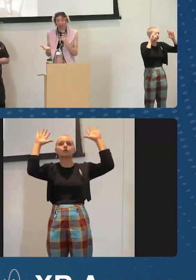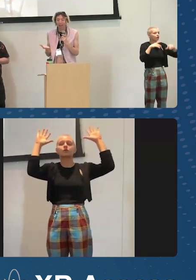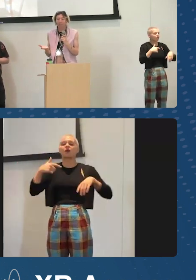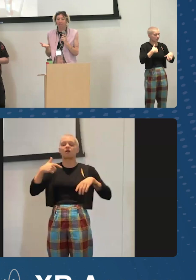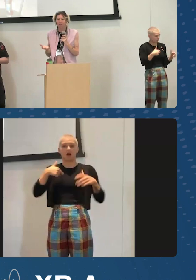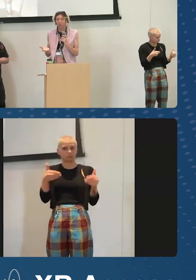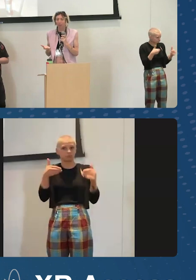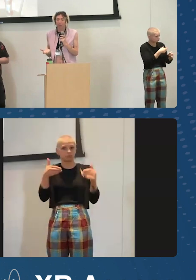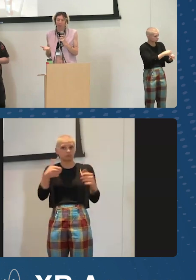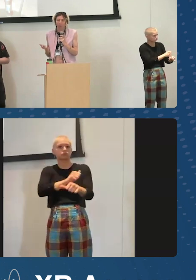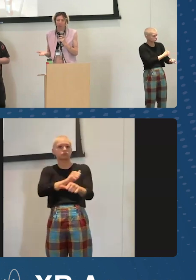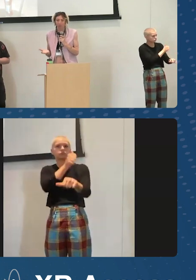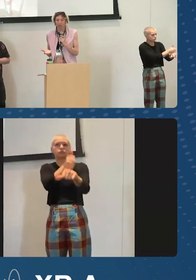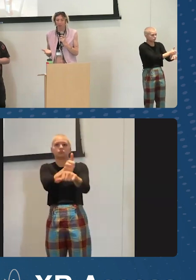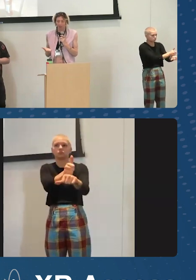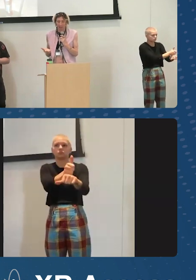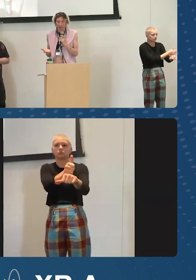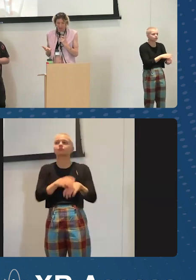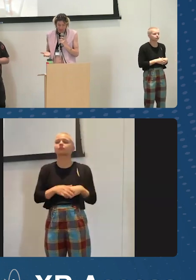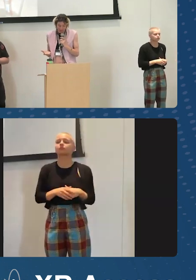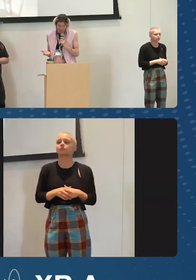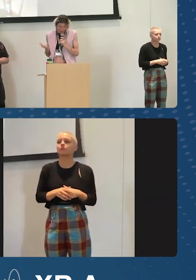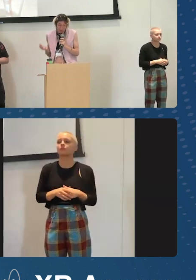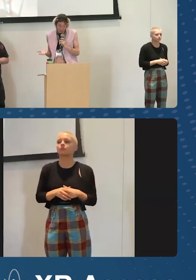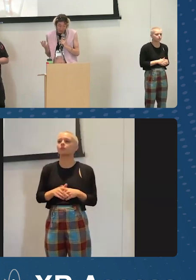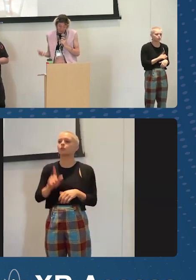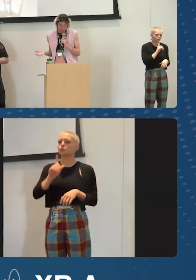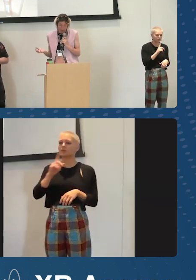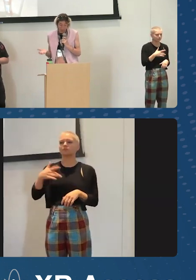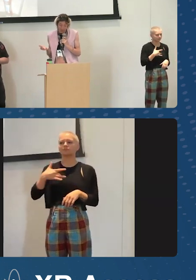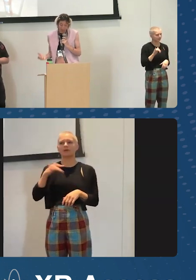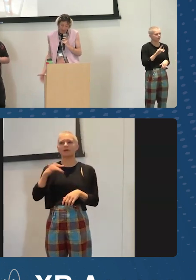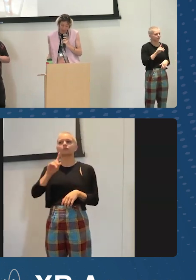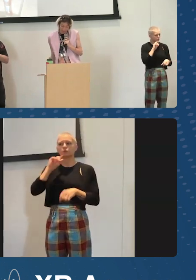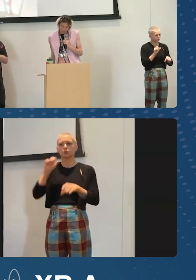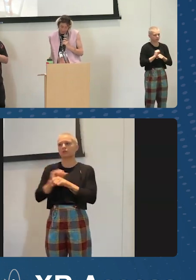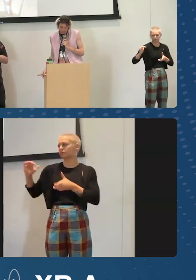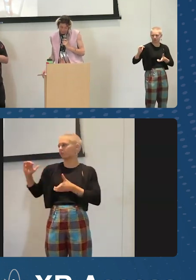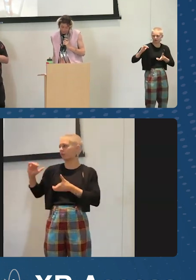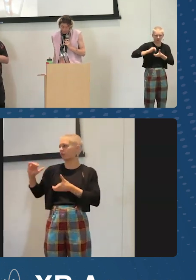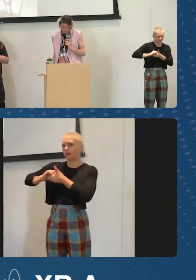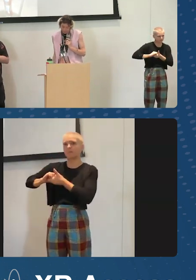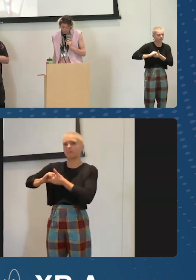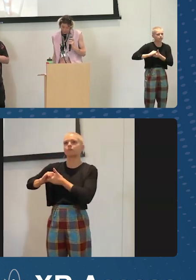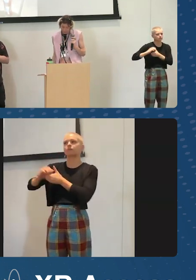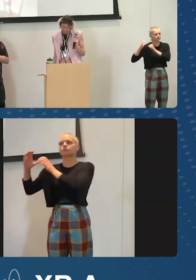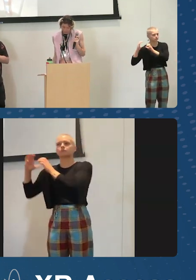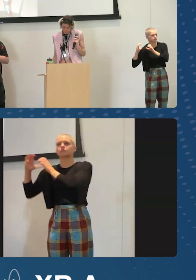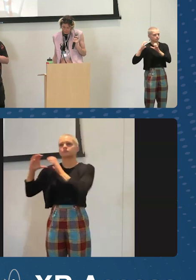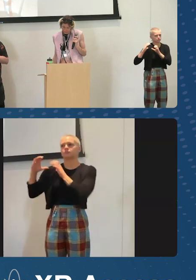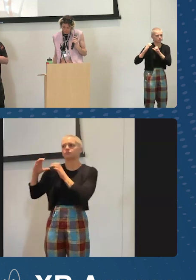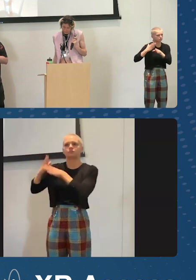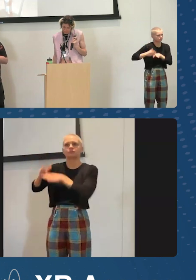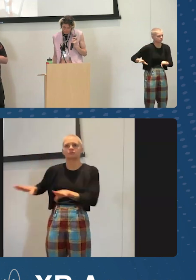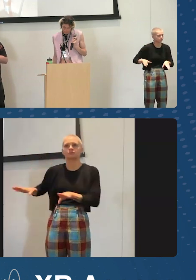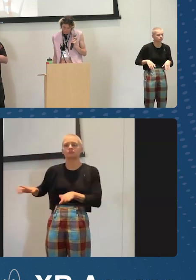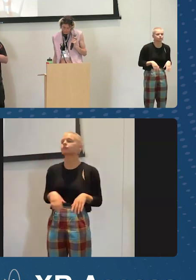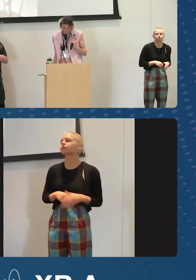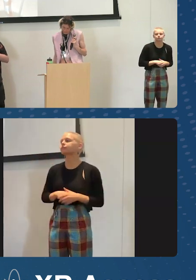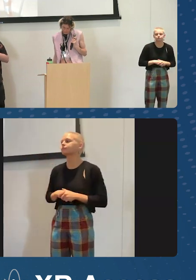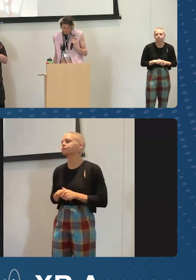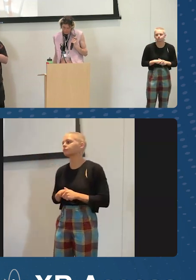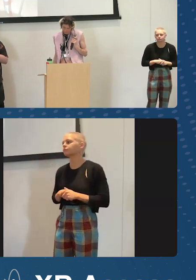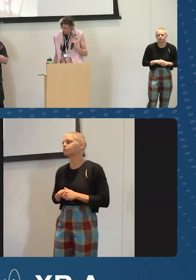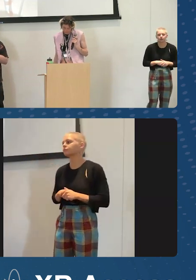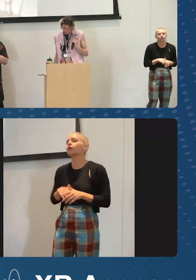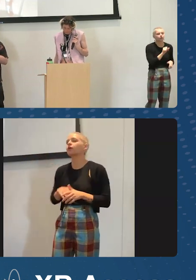install it. And so it really felt like a true collaboration. And it's something where I